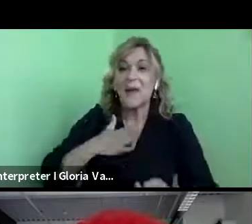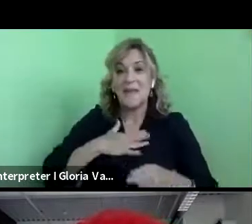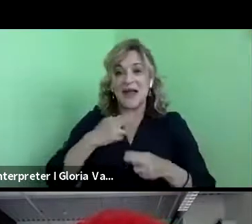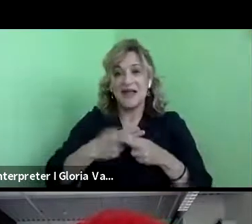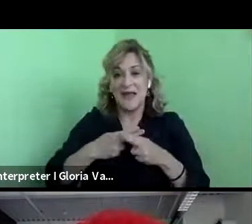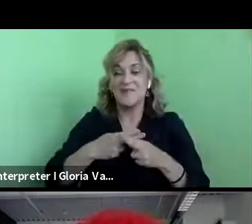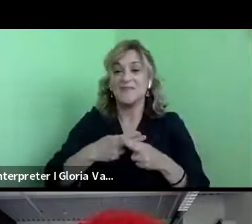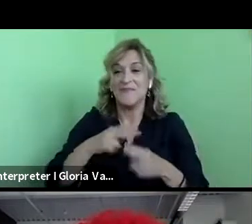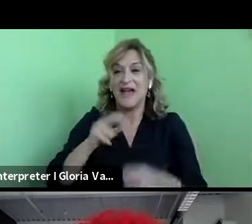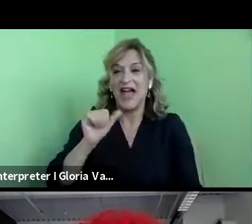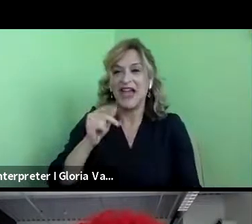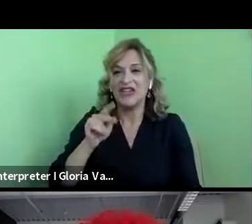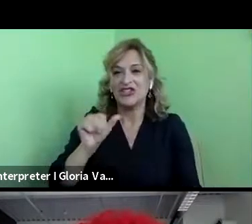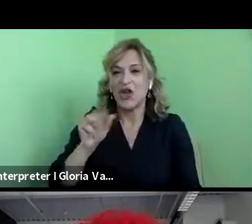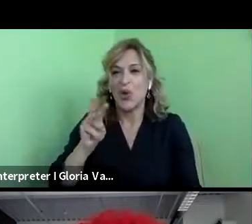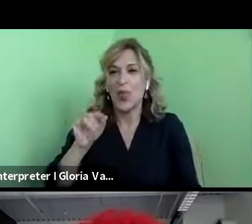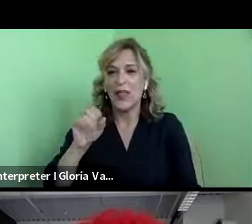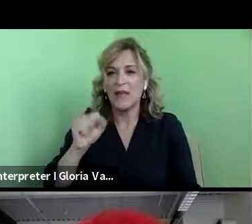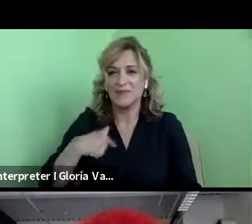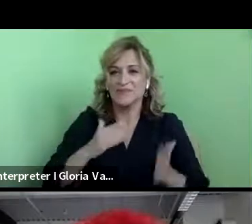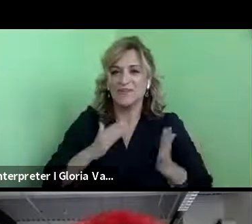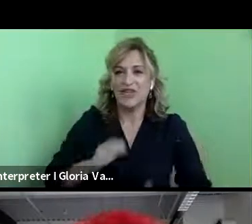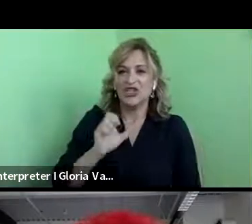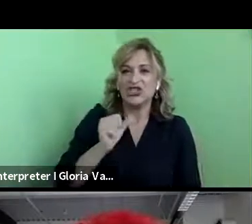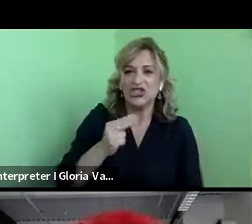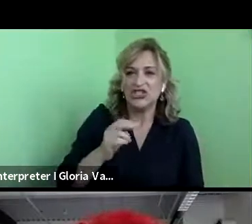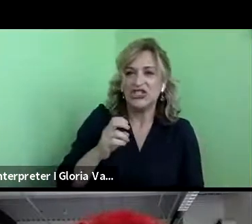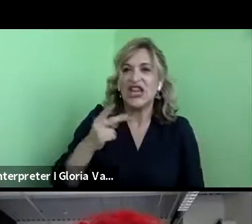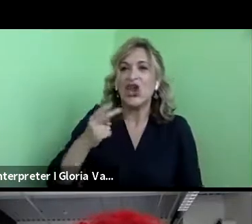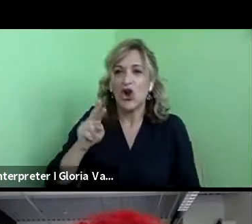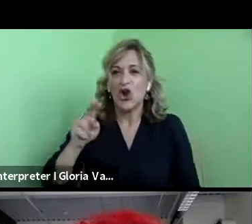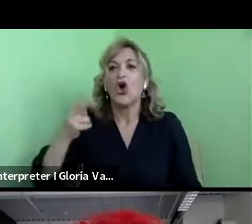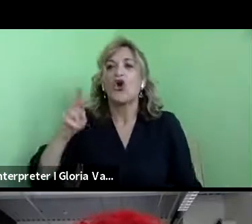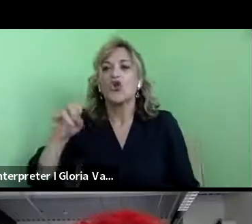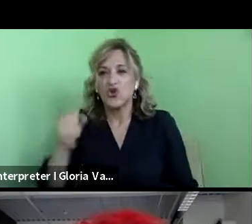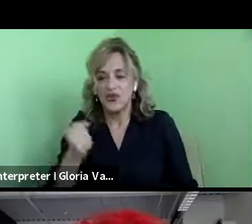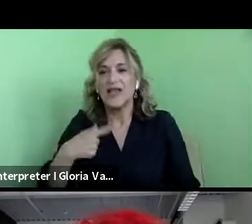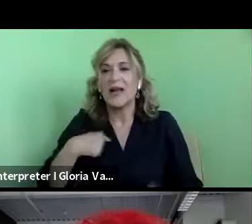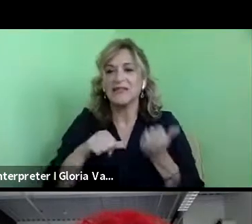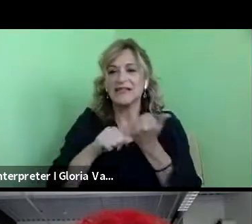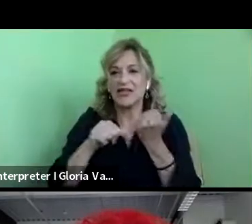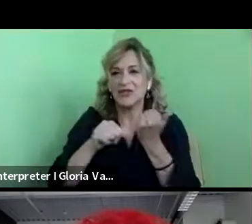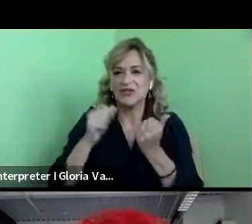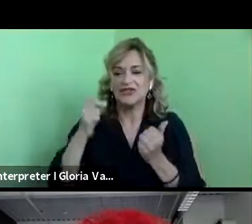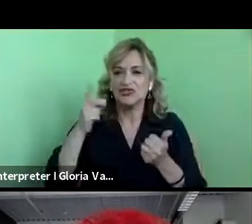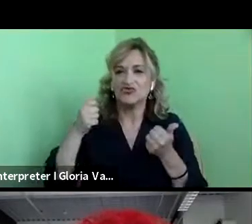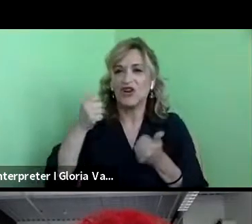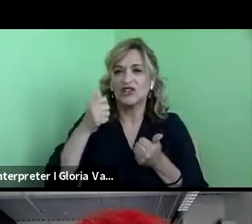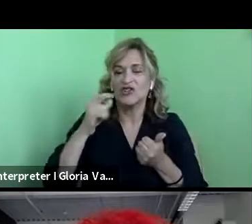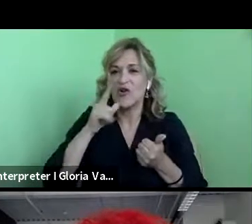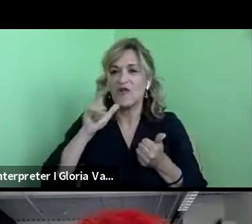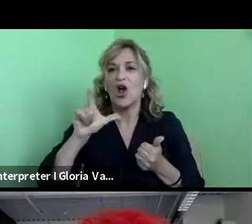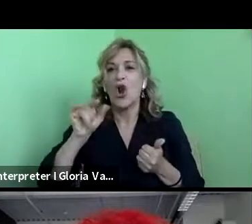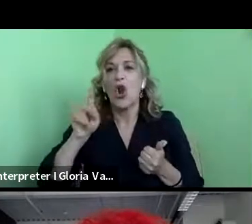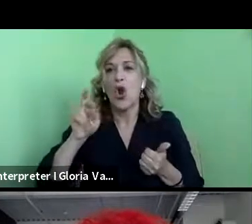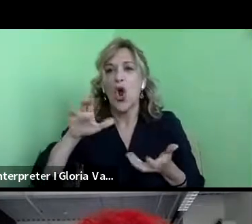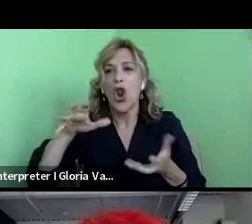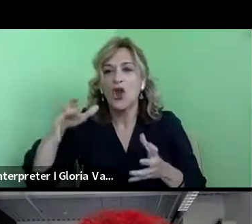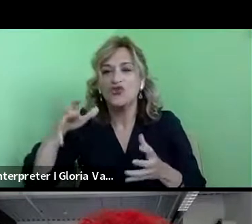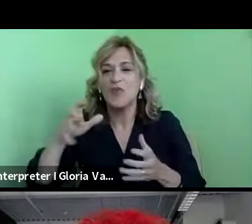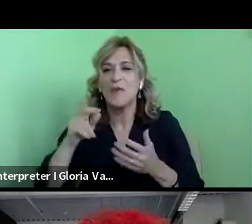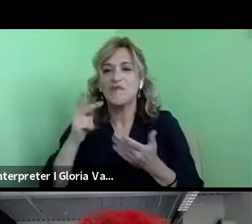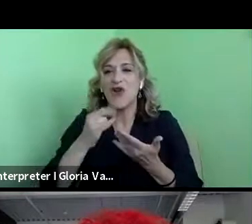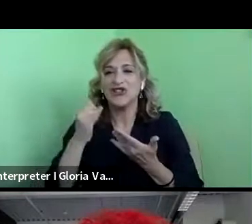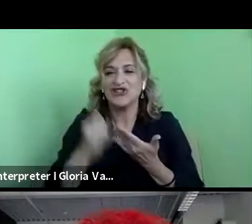pronouns are she, her, hers. I am a deputy director at the Laundromat Project, one of the partner organizations of the 100